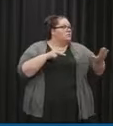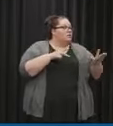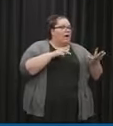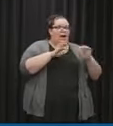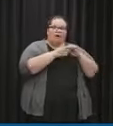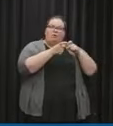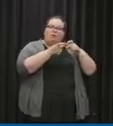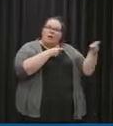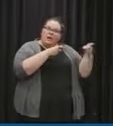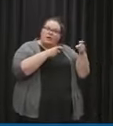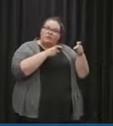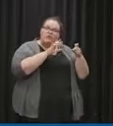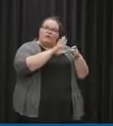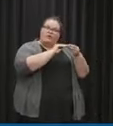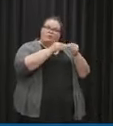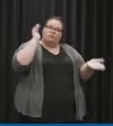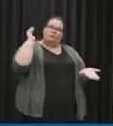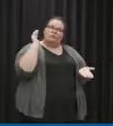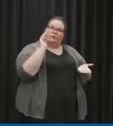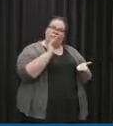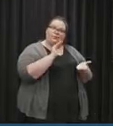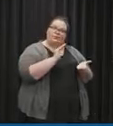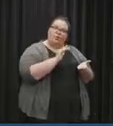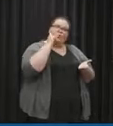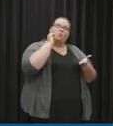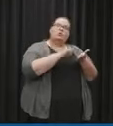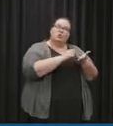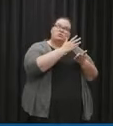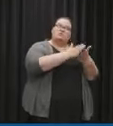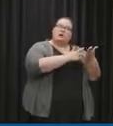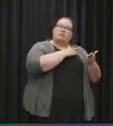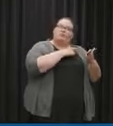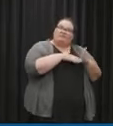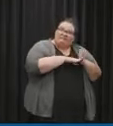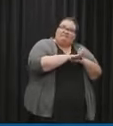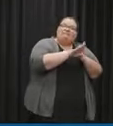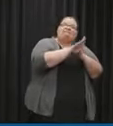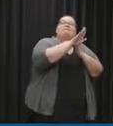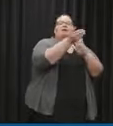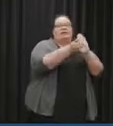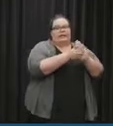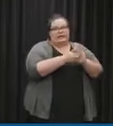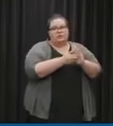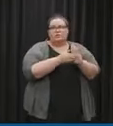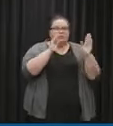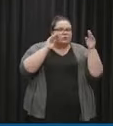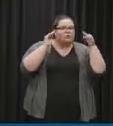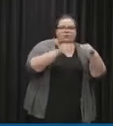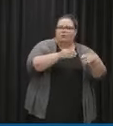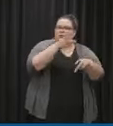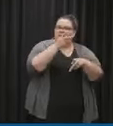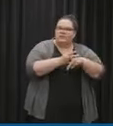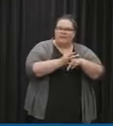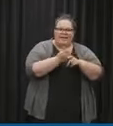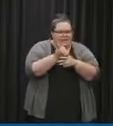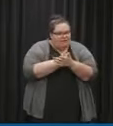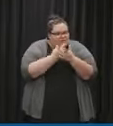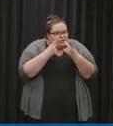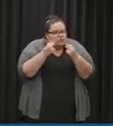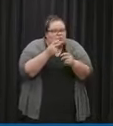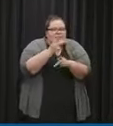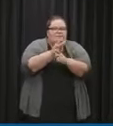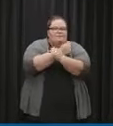wrestled COVID-19 numbers to the ground, there have been resurgences in other jurisdictions. So we do have to keep our mind focused on that, that we're going to do everything we can to